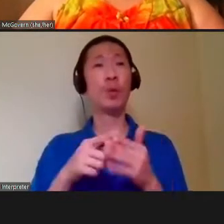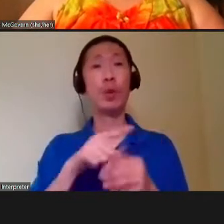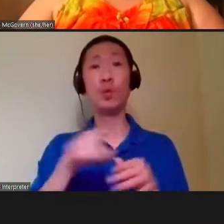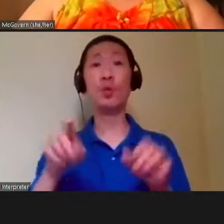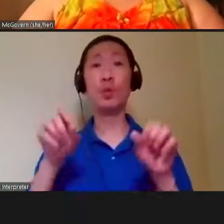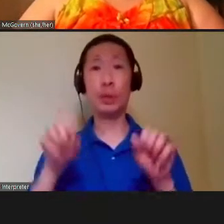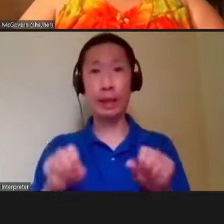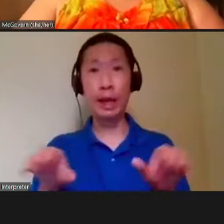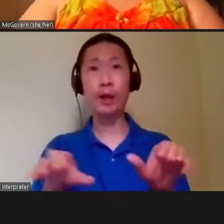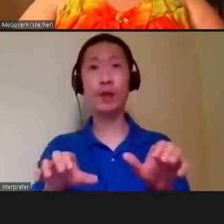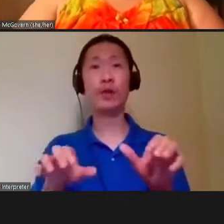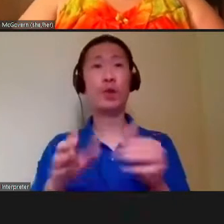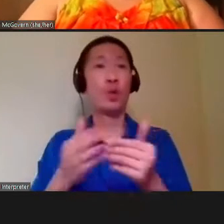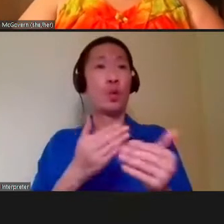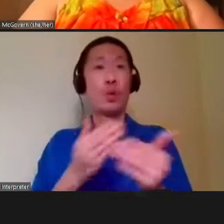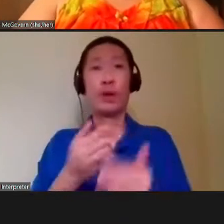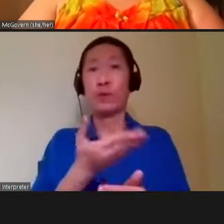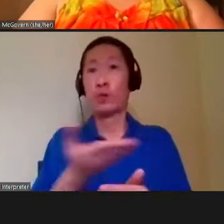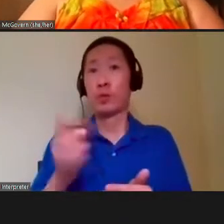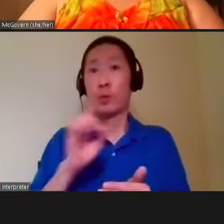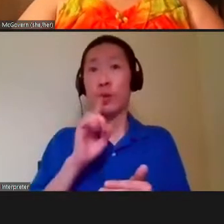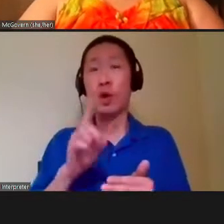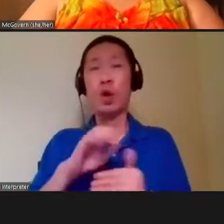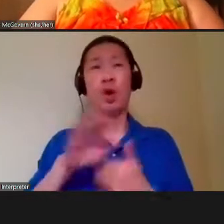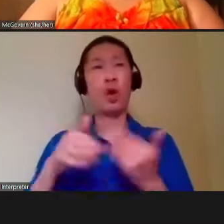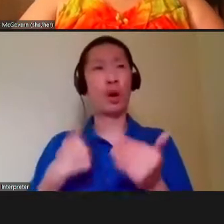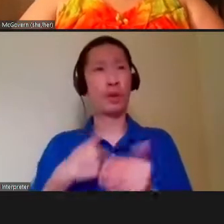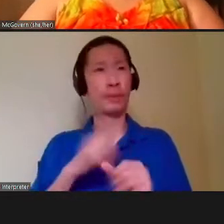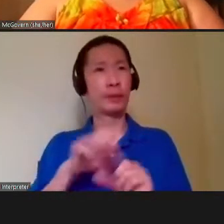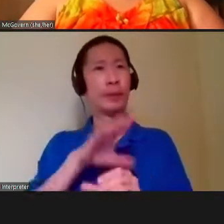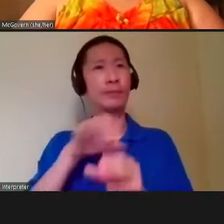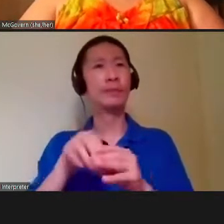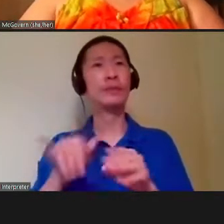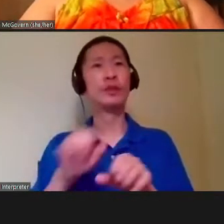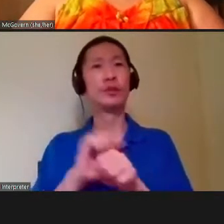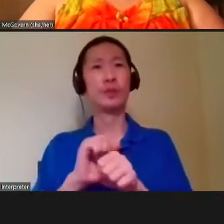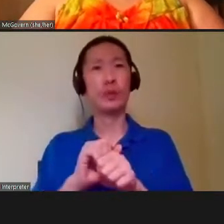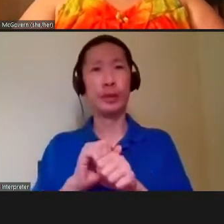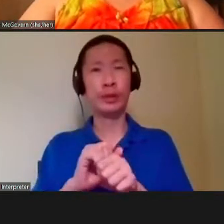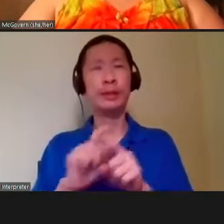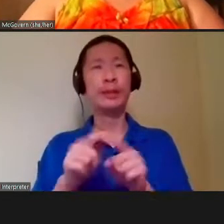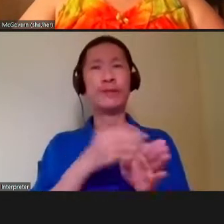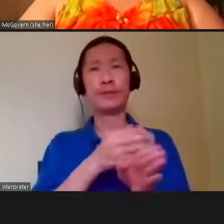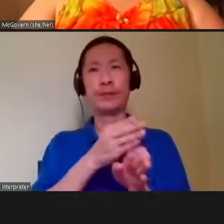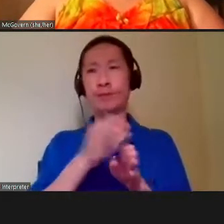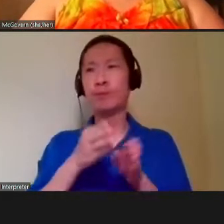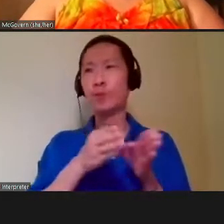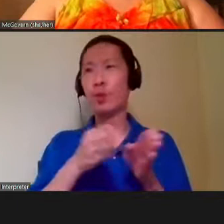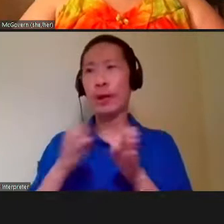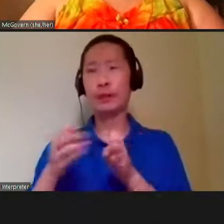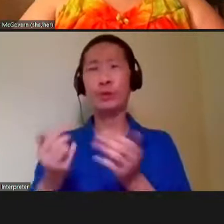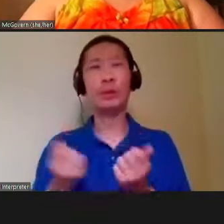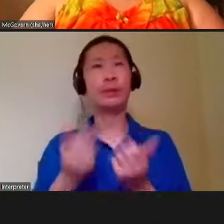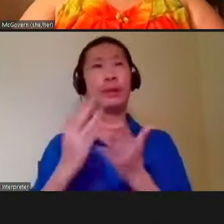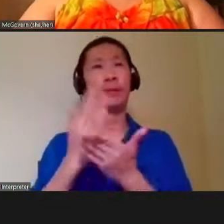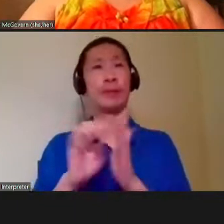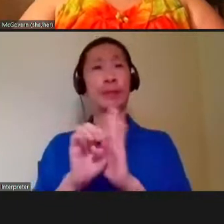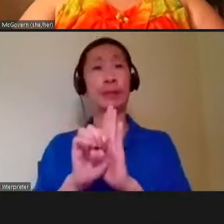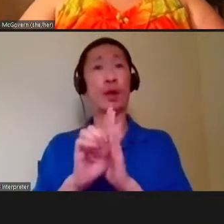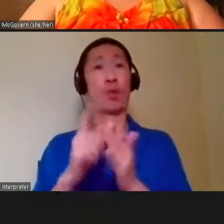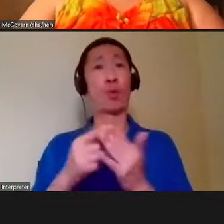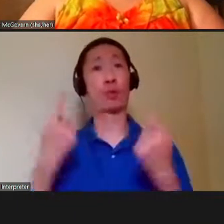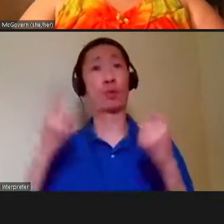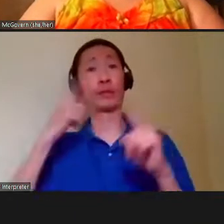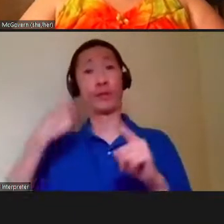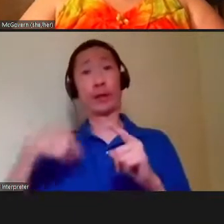do from wherever you are, and all of us can engage in this work in different ways. And so we just wanted to provide you with a few examples of what is working for us,